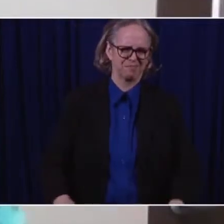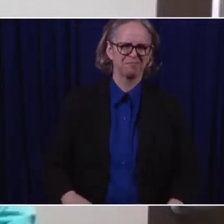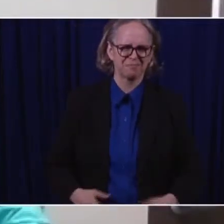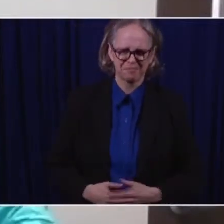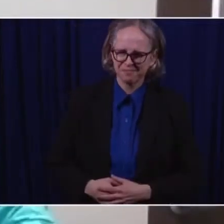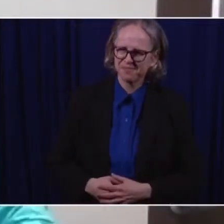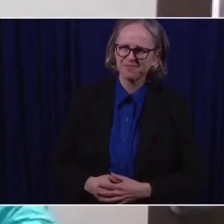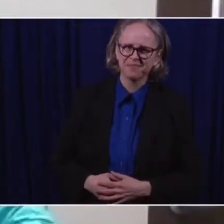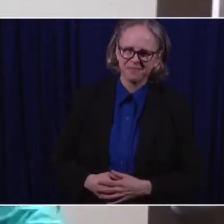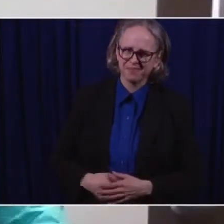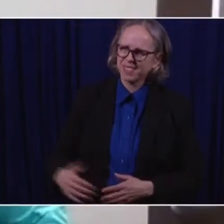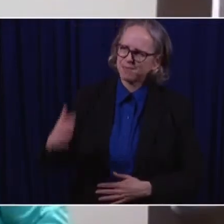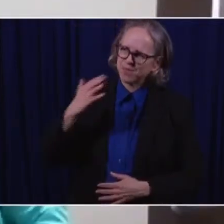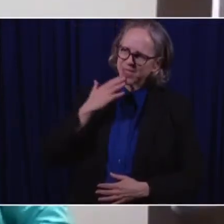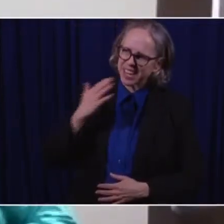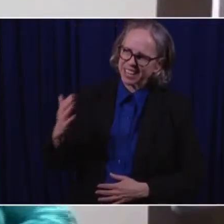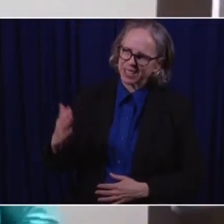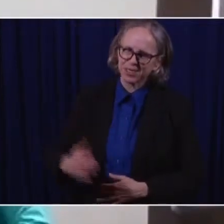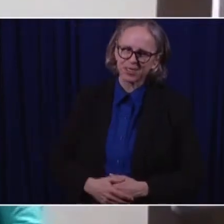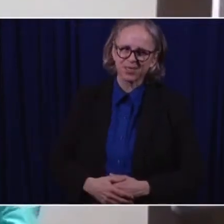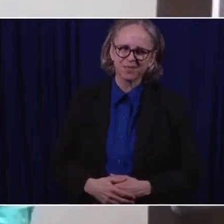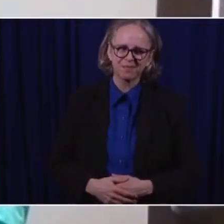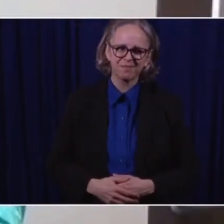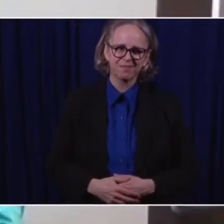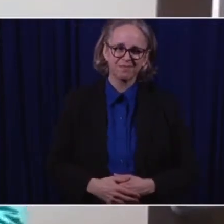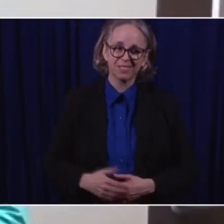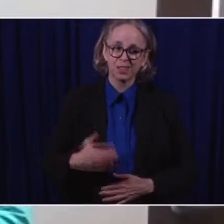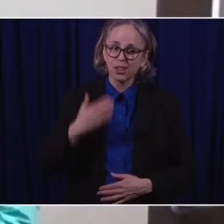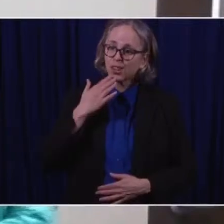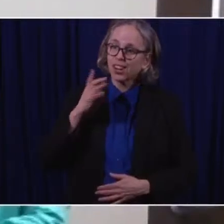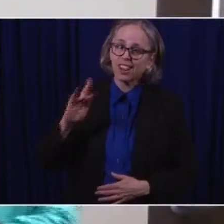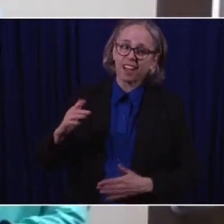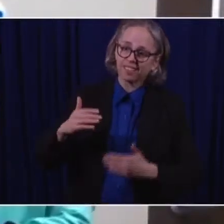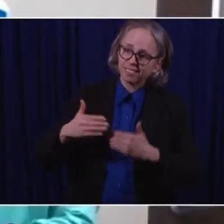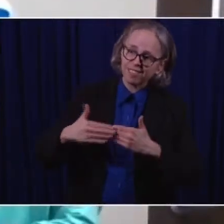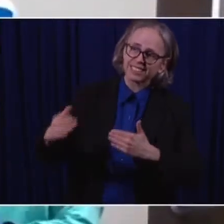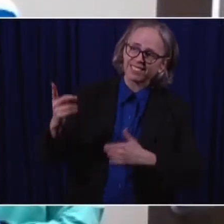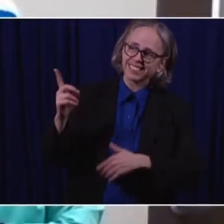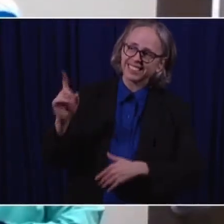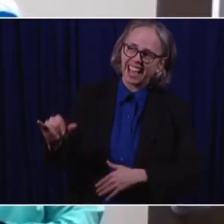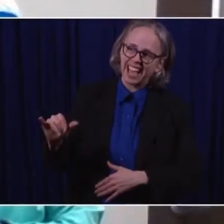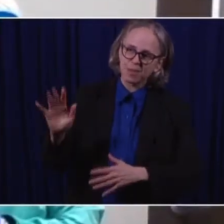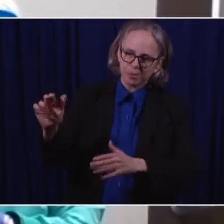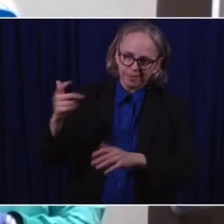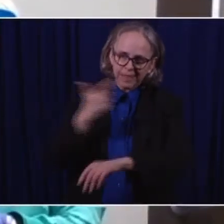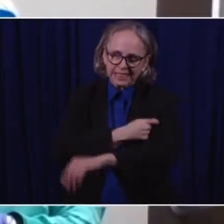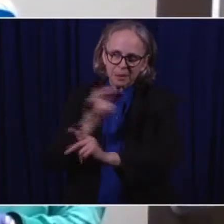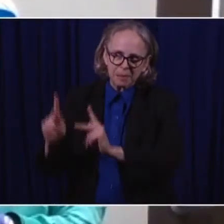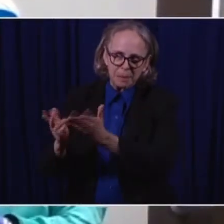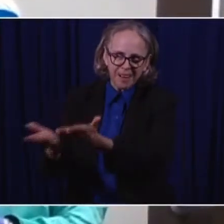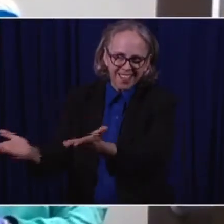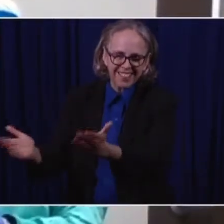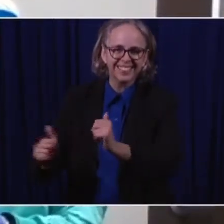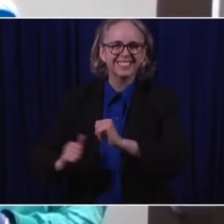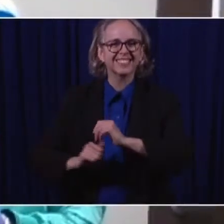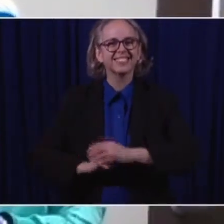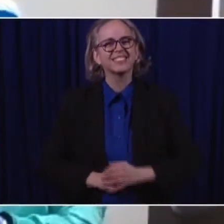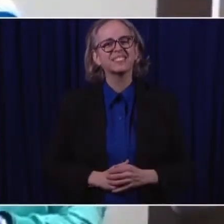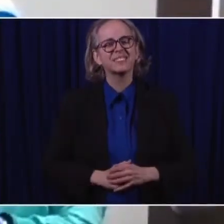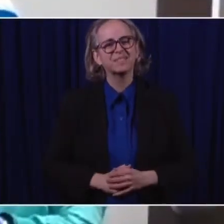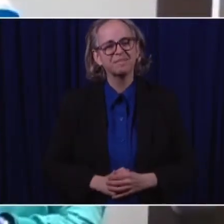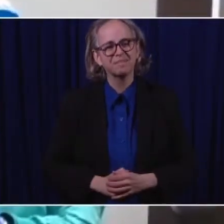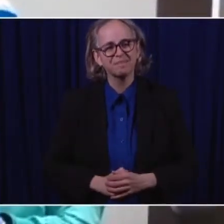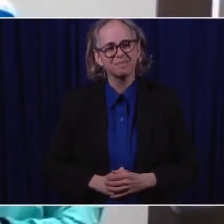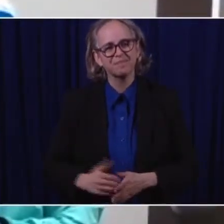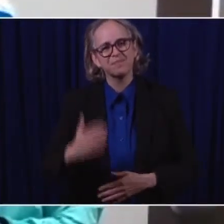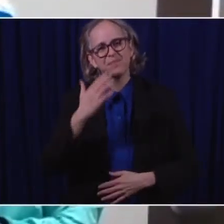Thank you very much. Good luck. Good luck the rest of the day. Appreciate it. Thank you very much. You're welcome.